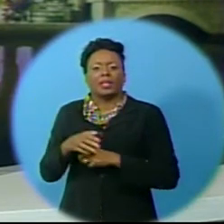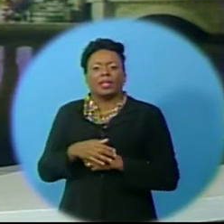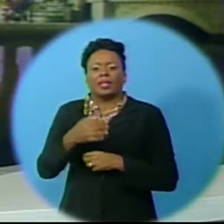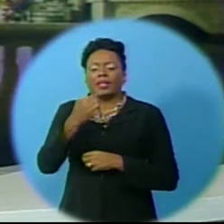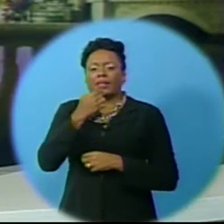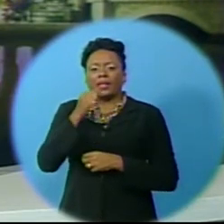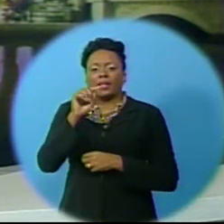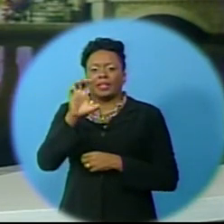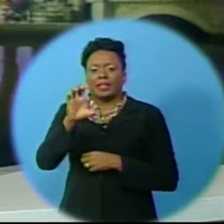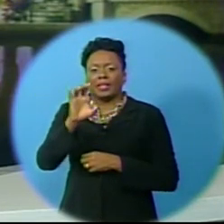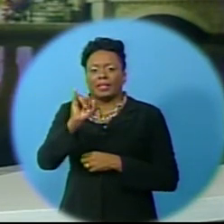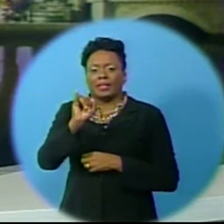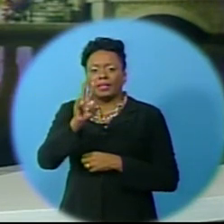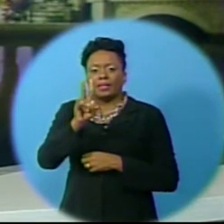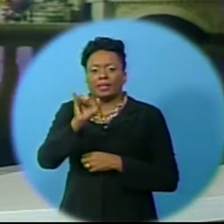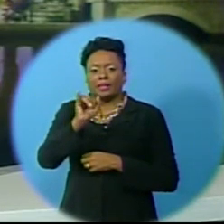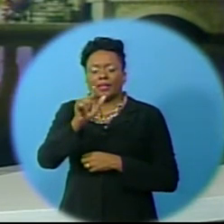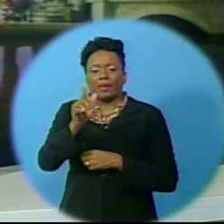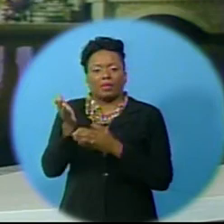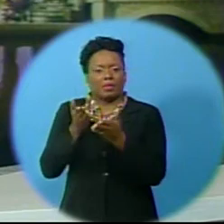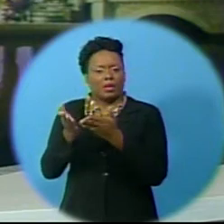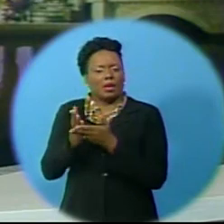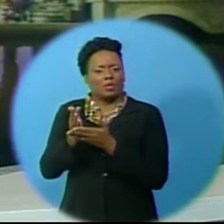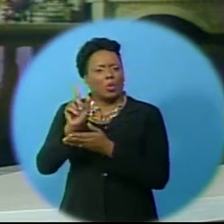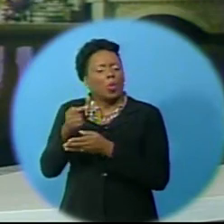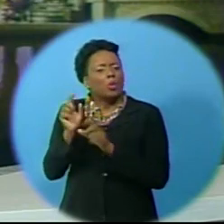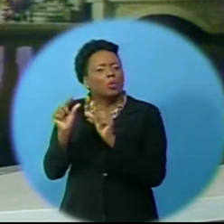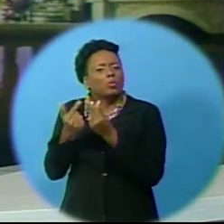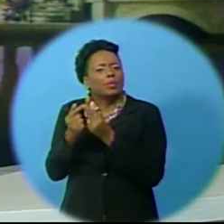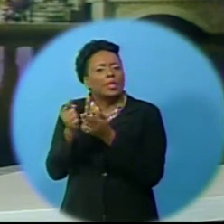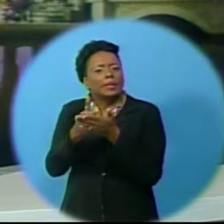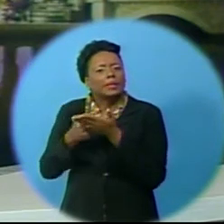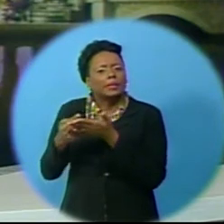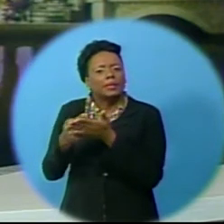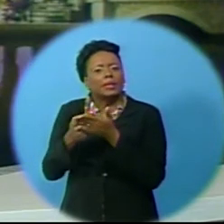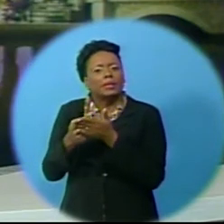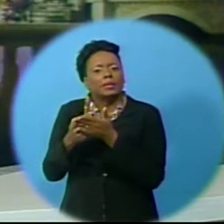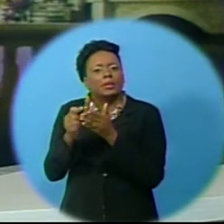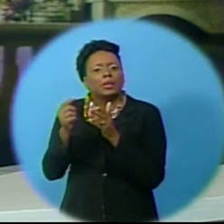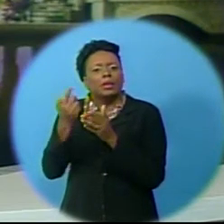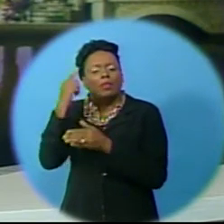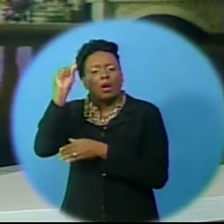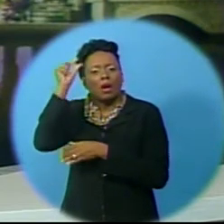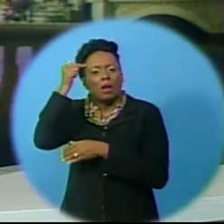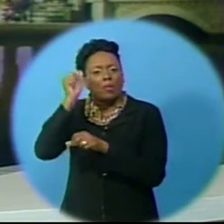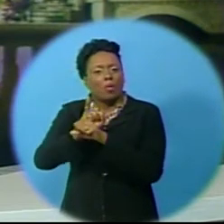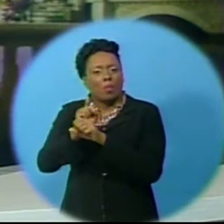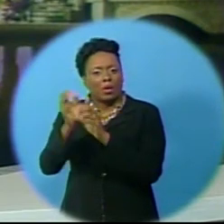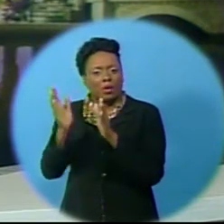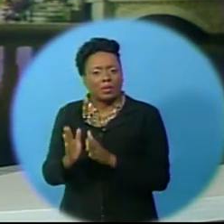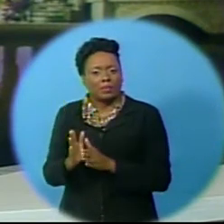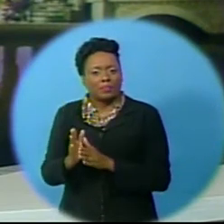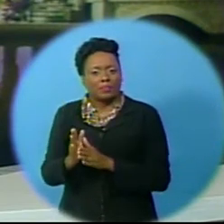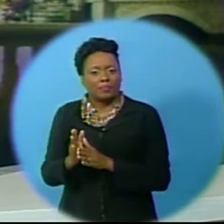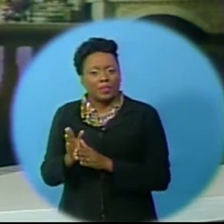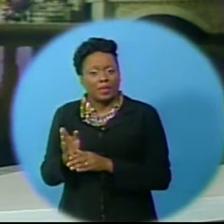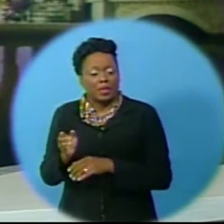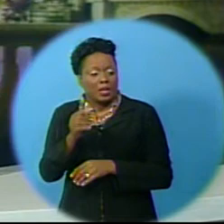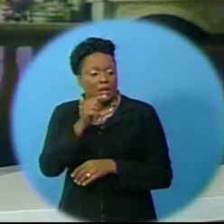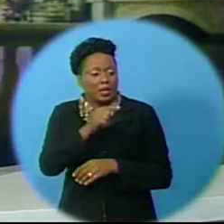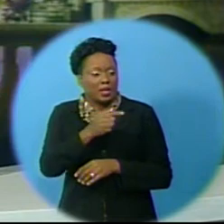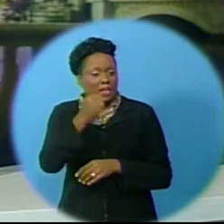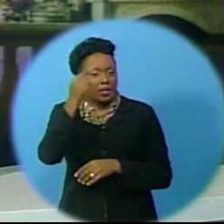only body that can discuss conditions of service for government employees. Now, although Mr. Sinclair believes Mr. Franklin's absence from the meeting